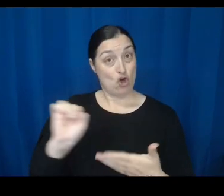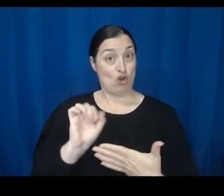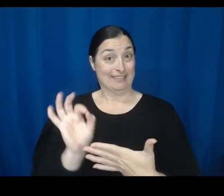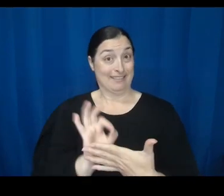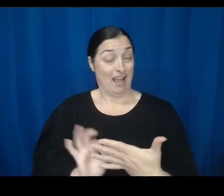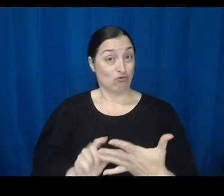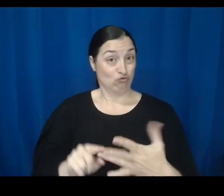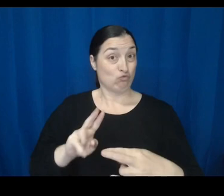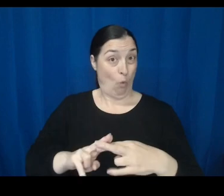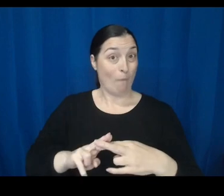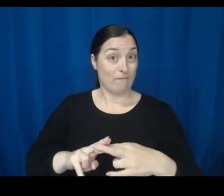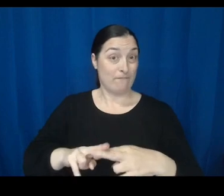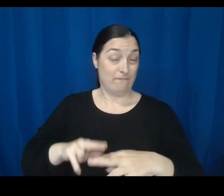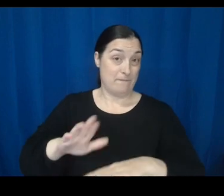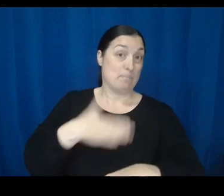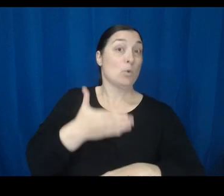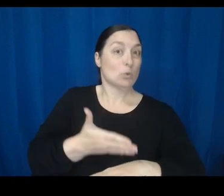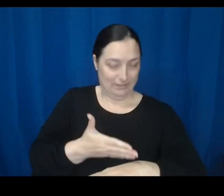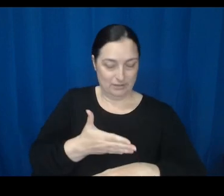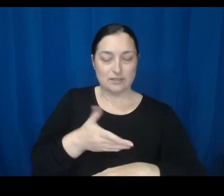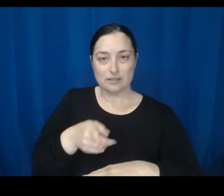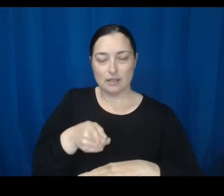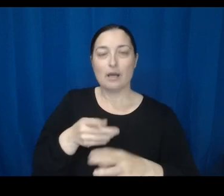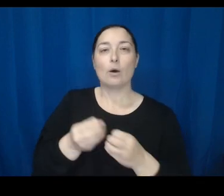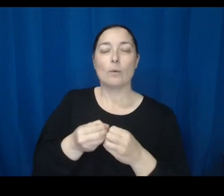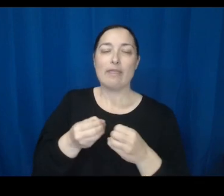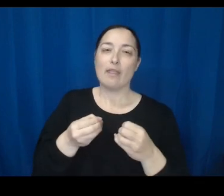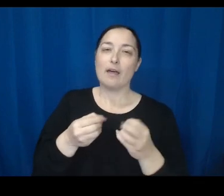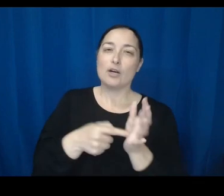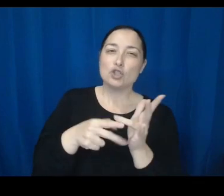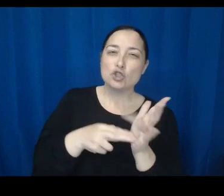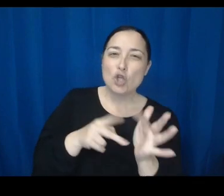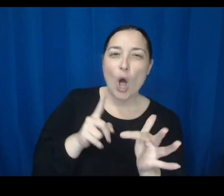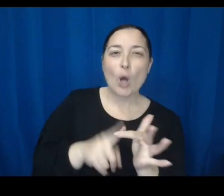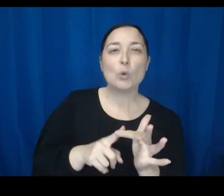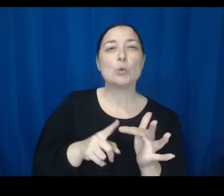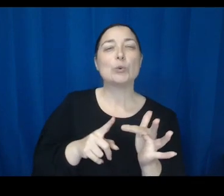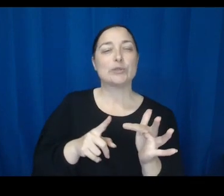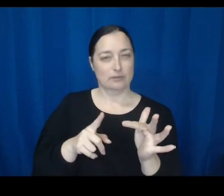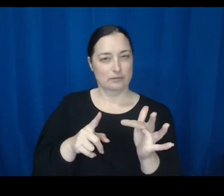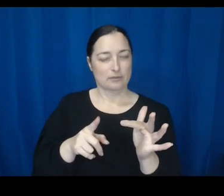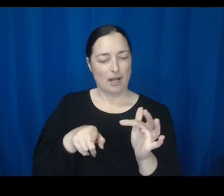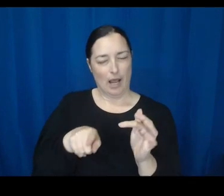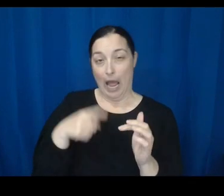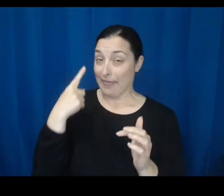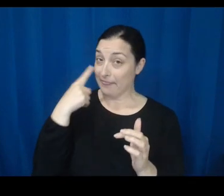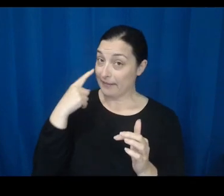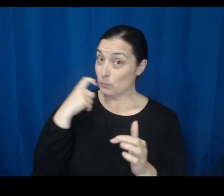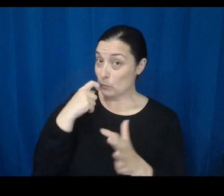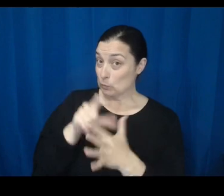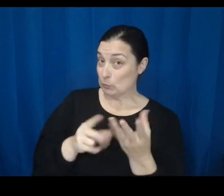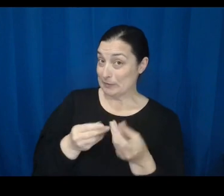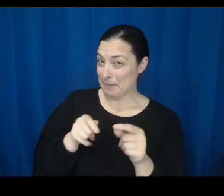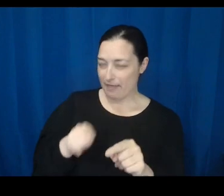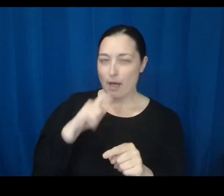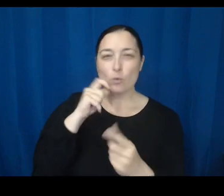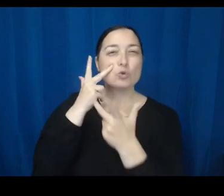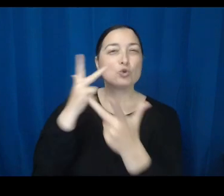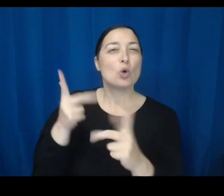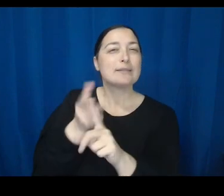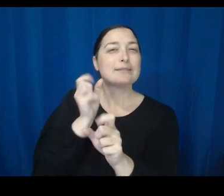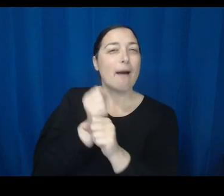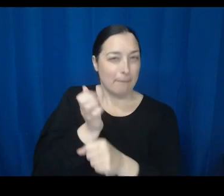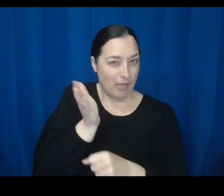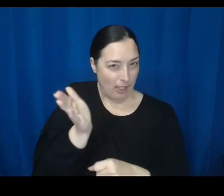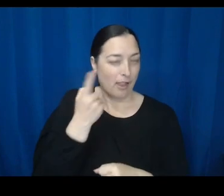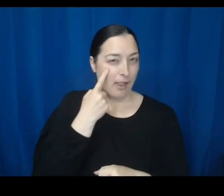and tone, we thought we'd challenge ourselves to do something in that realm. And I think we're going to bring some images up on screen for you so you can have a look at